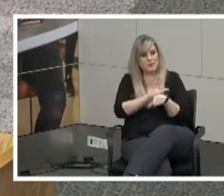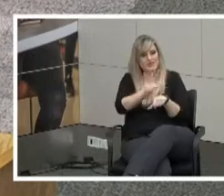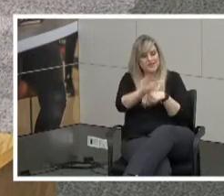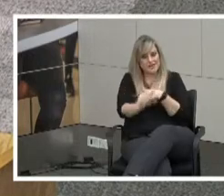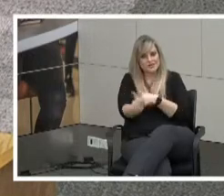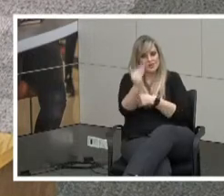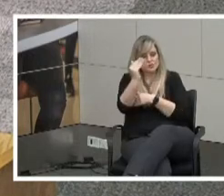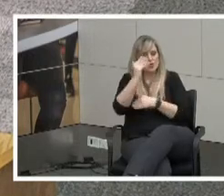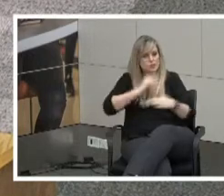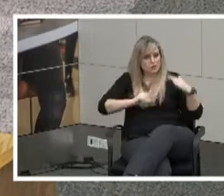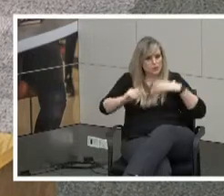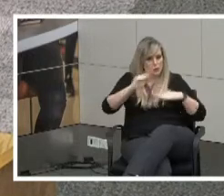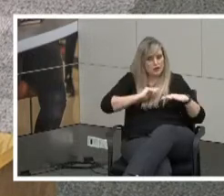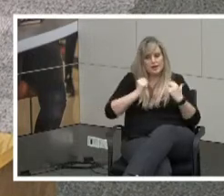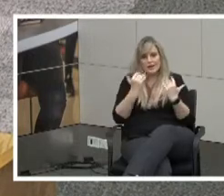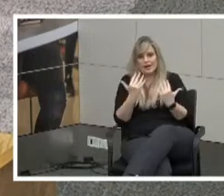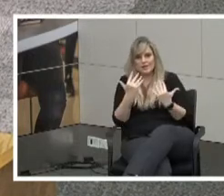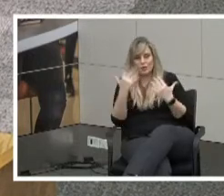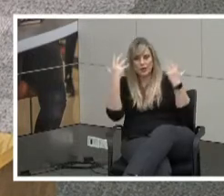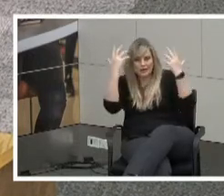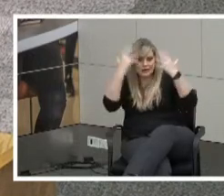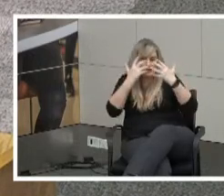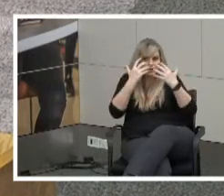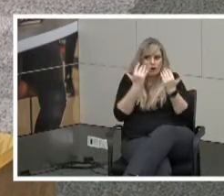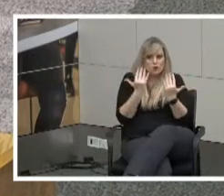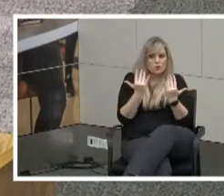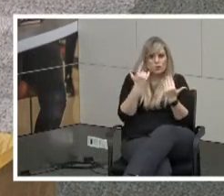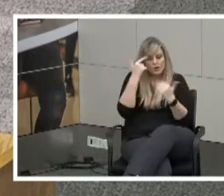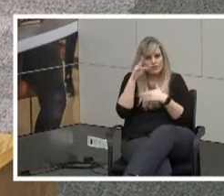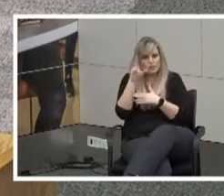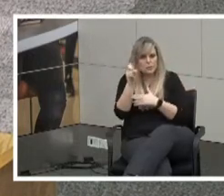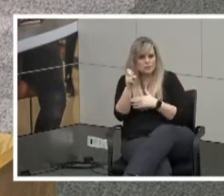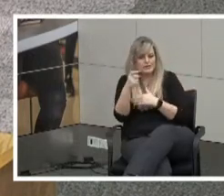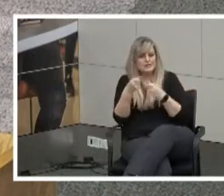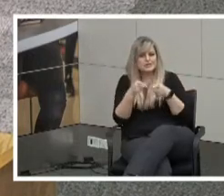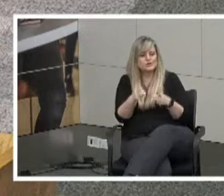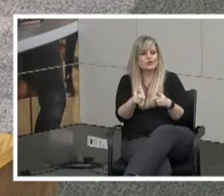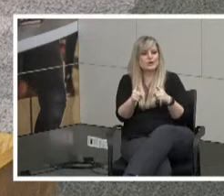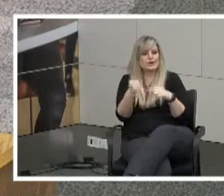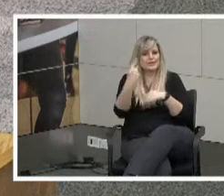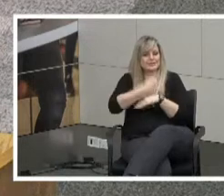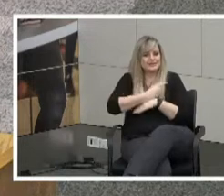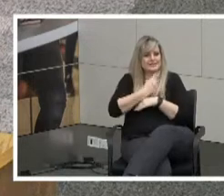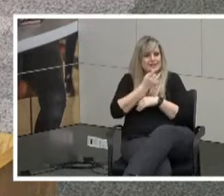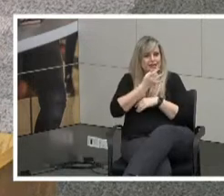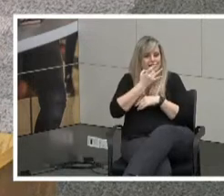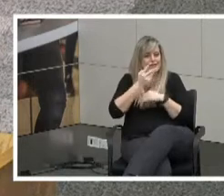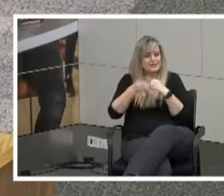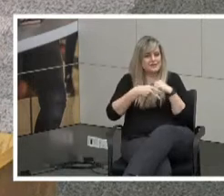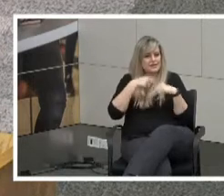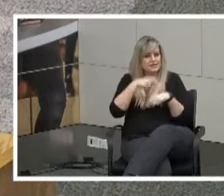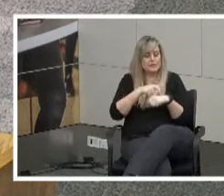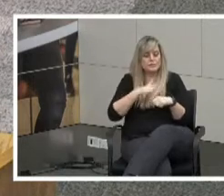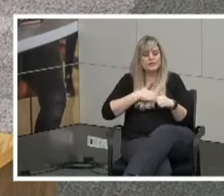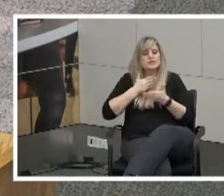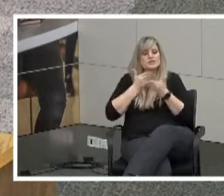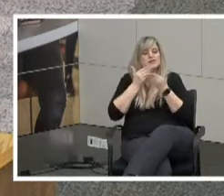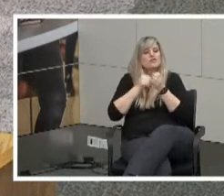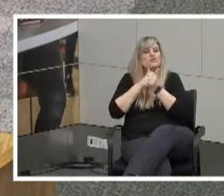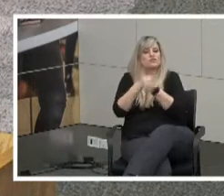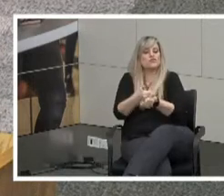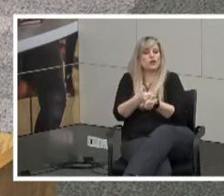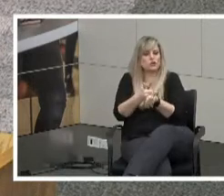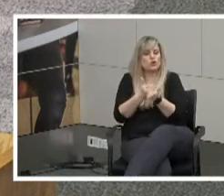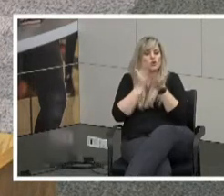to get ready and to wait in the dark for buses during daylight savings time please follow the recommendation by the American Academy of